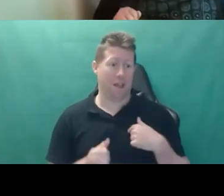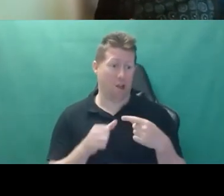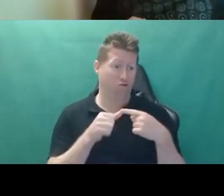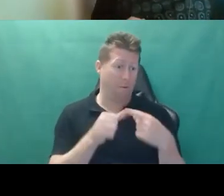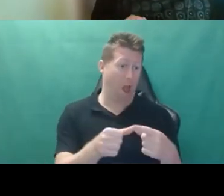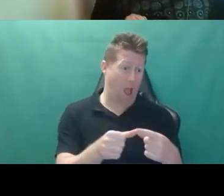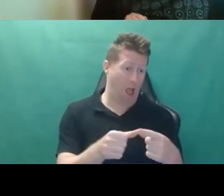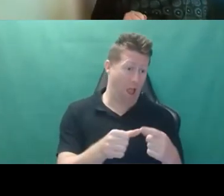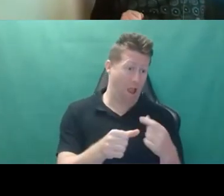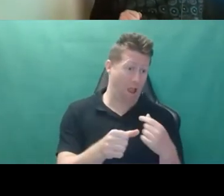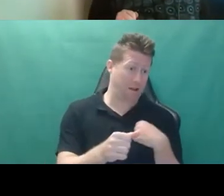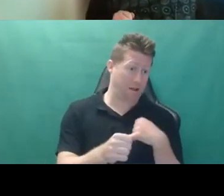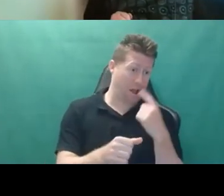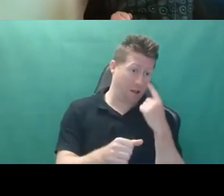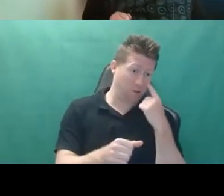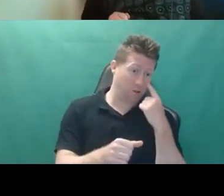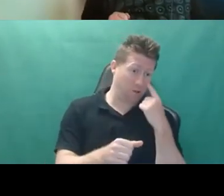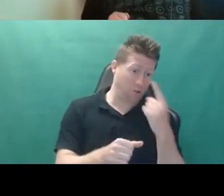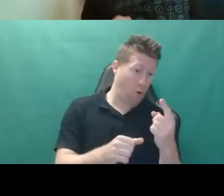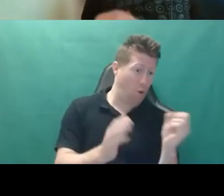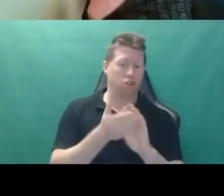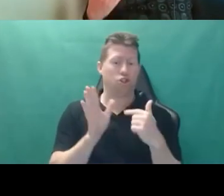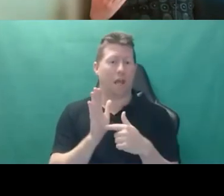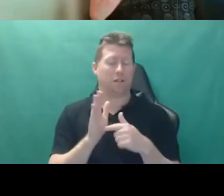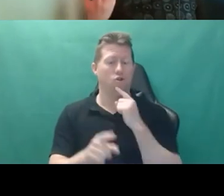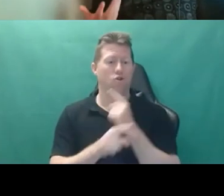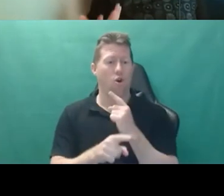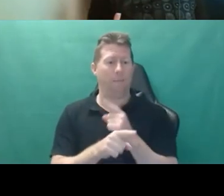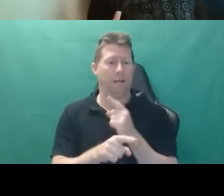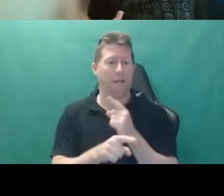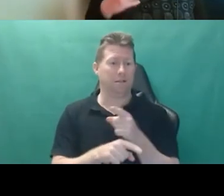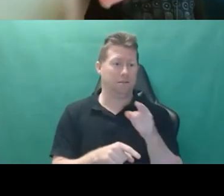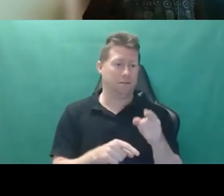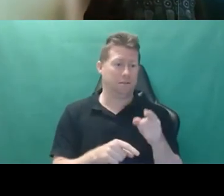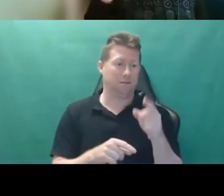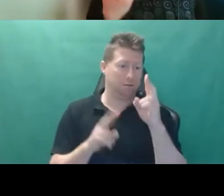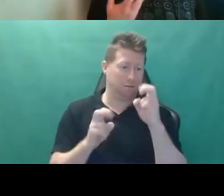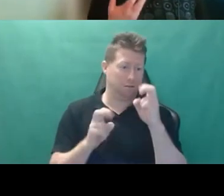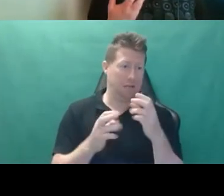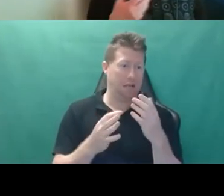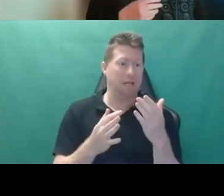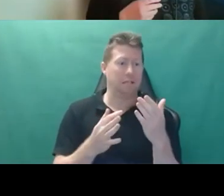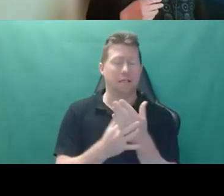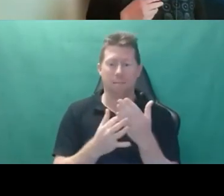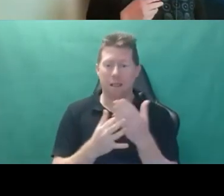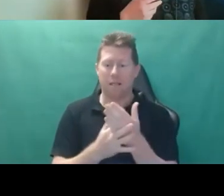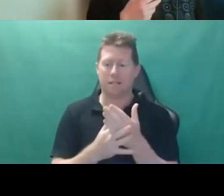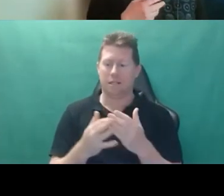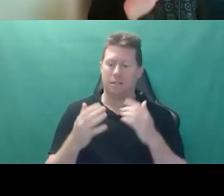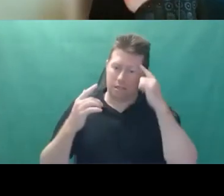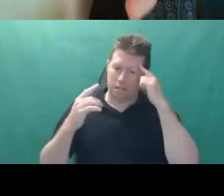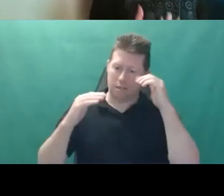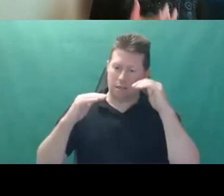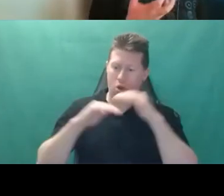cause I saw Justine's comment about a website. really love about conference accessibility, thinking about higher education